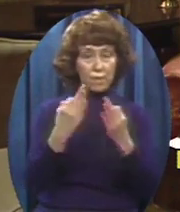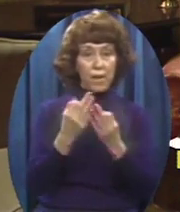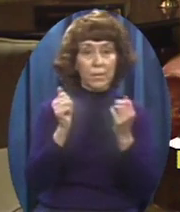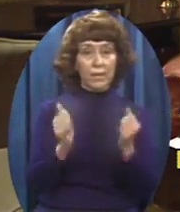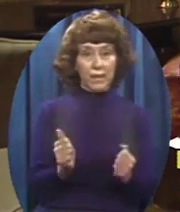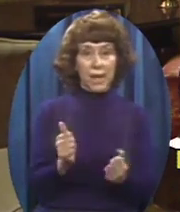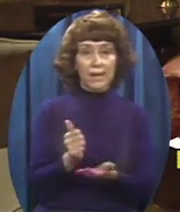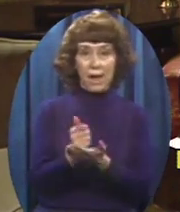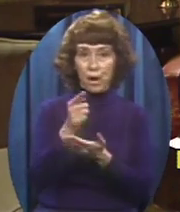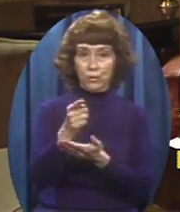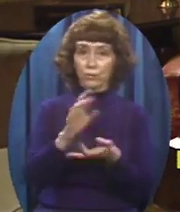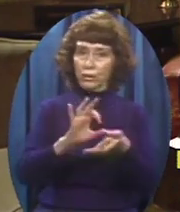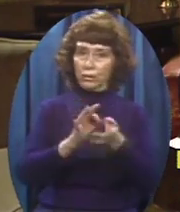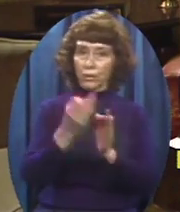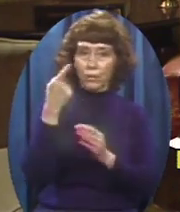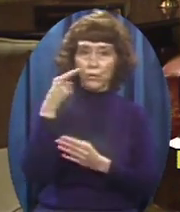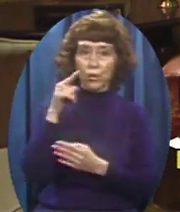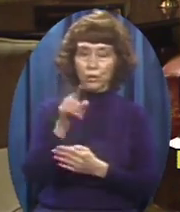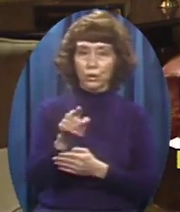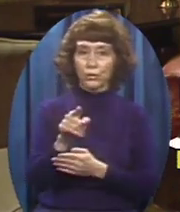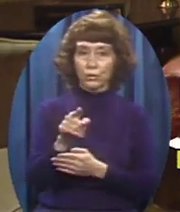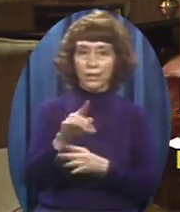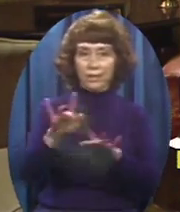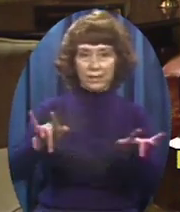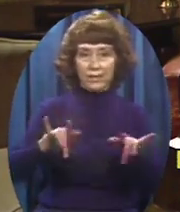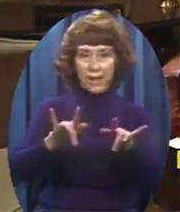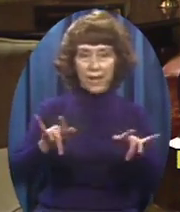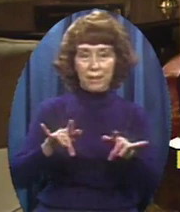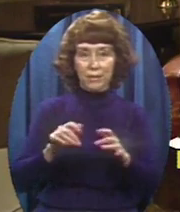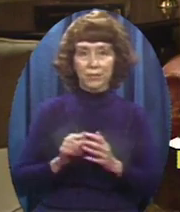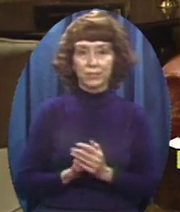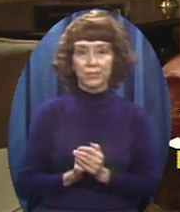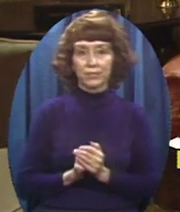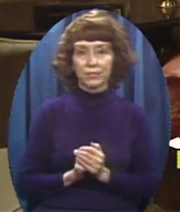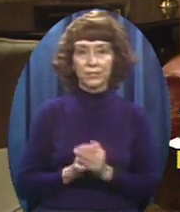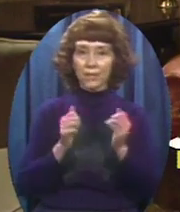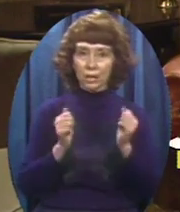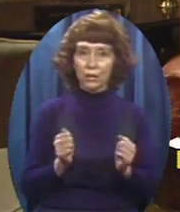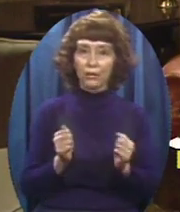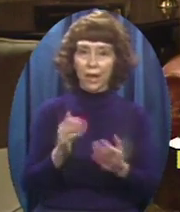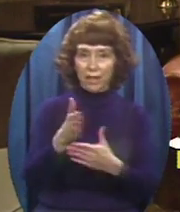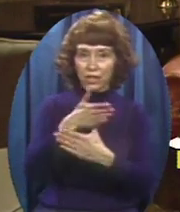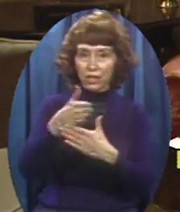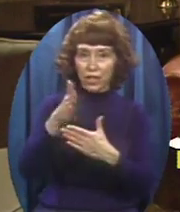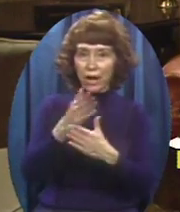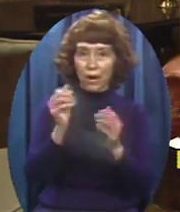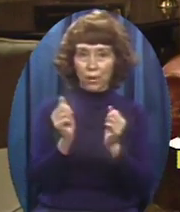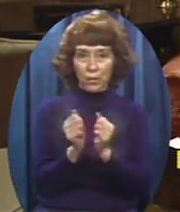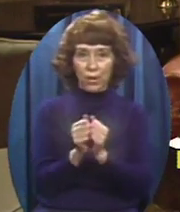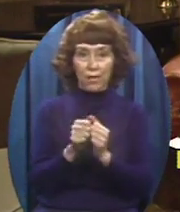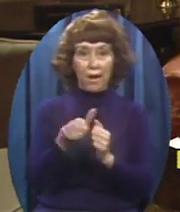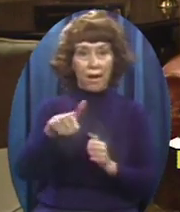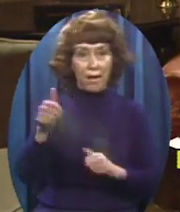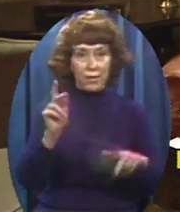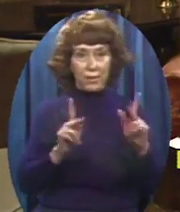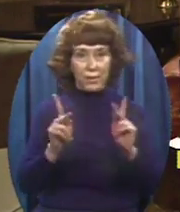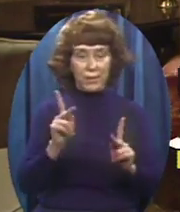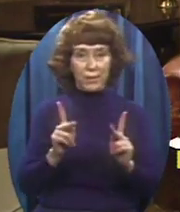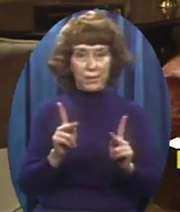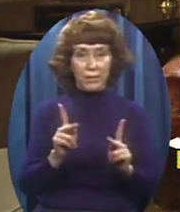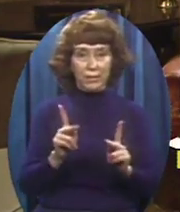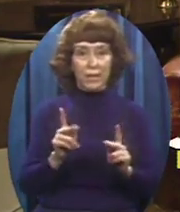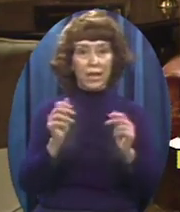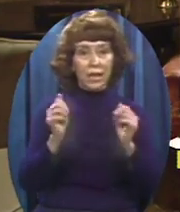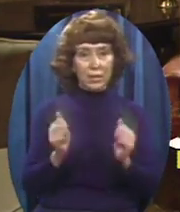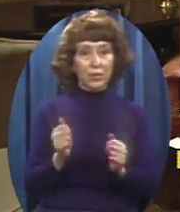neighborhood, town, Sunday school, church, membership, whatever. And then you can put it on the library shelf there in your home or on the